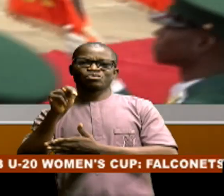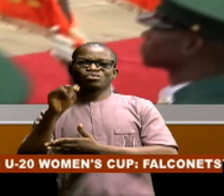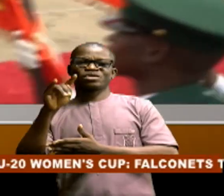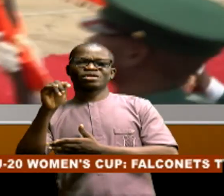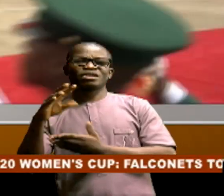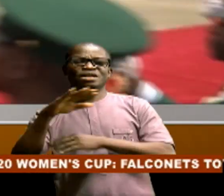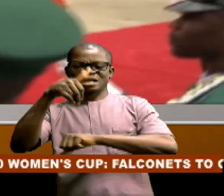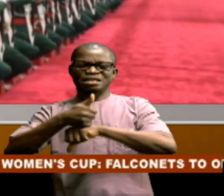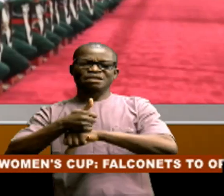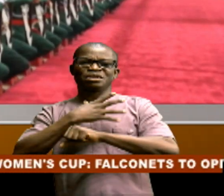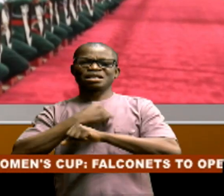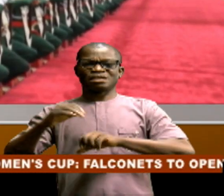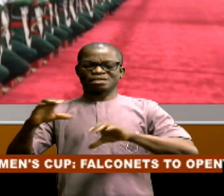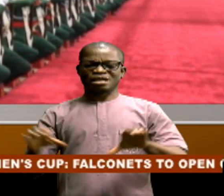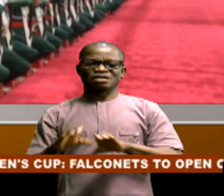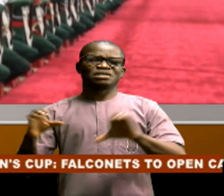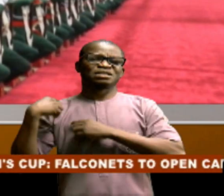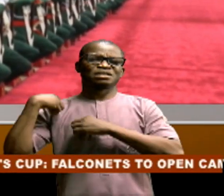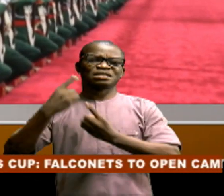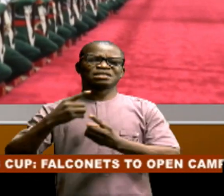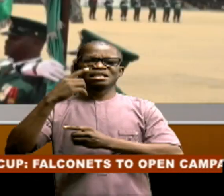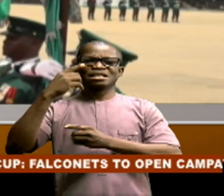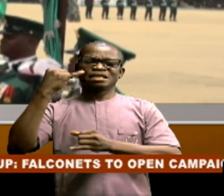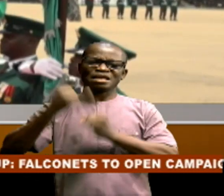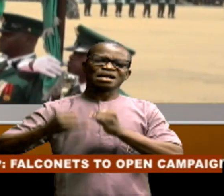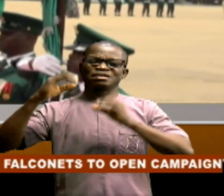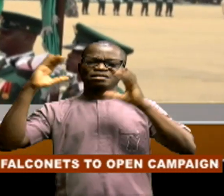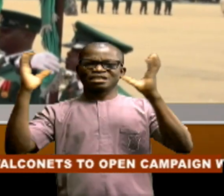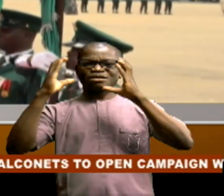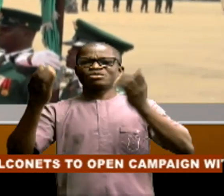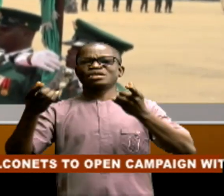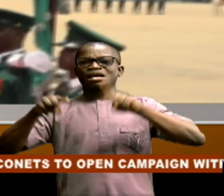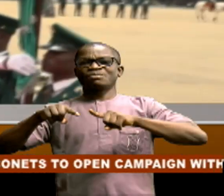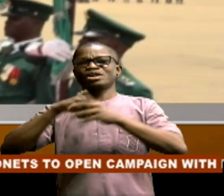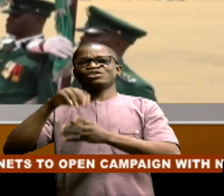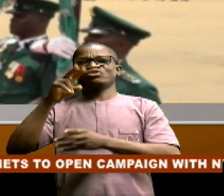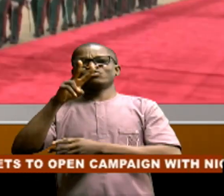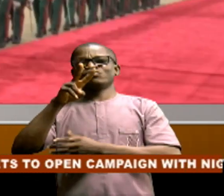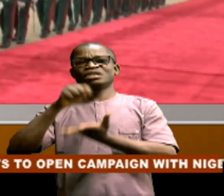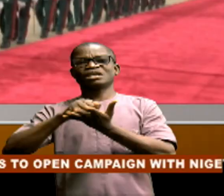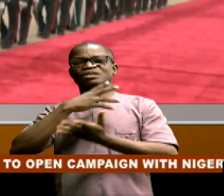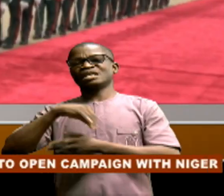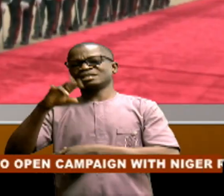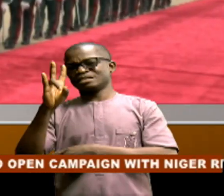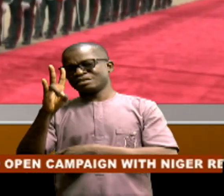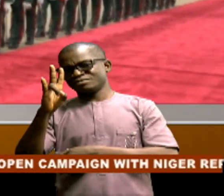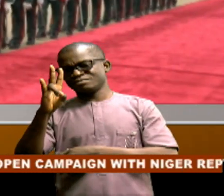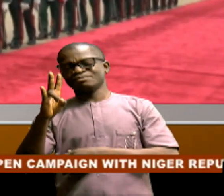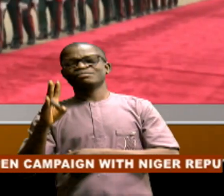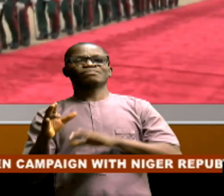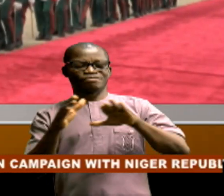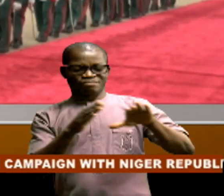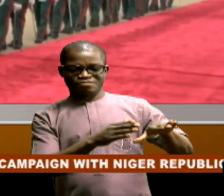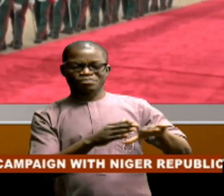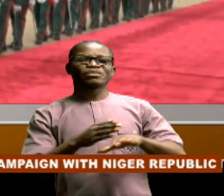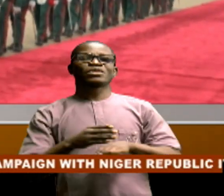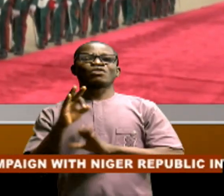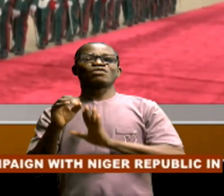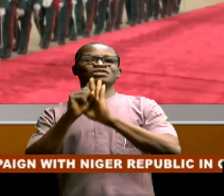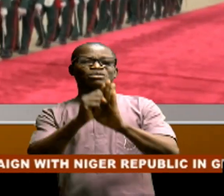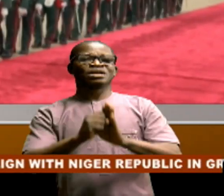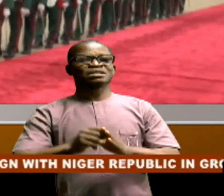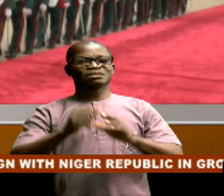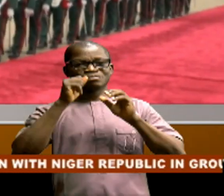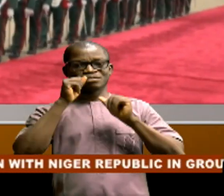and operationalized since the last ceremony was held in 2007. Apart from symbolizing blessing